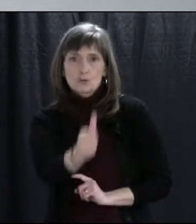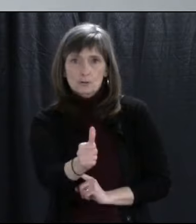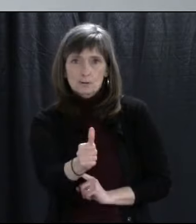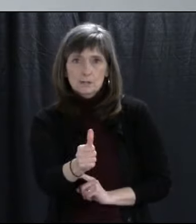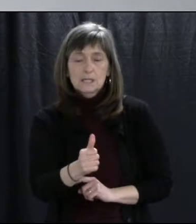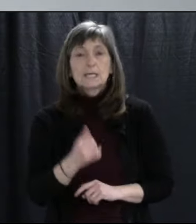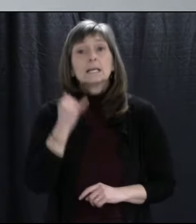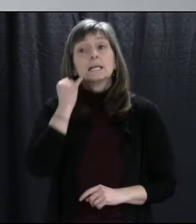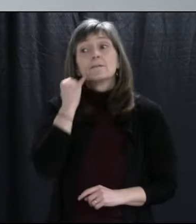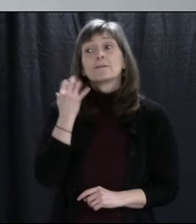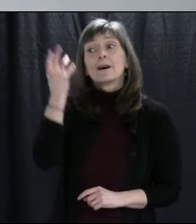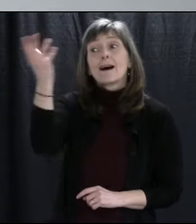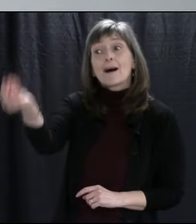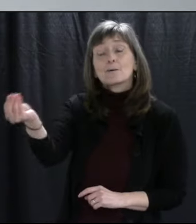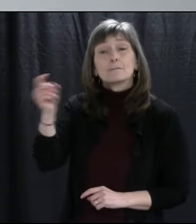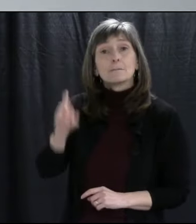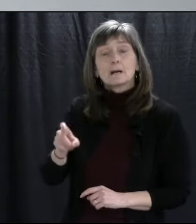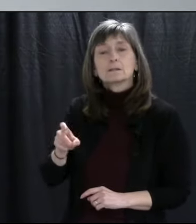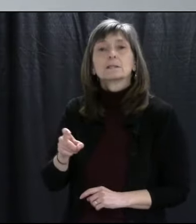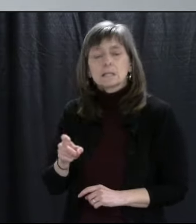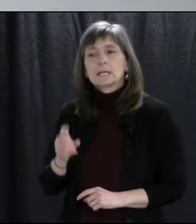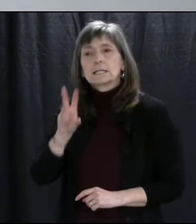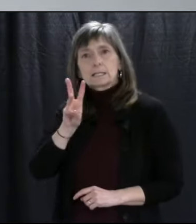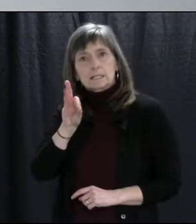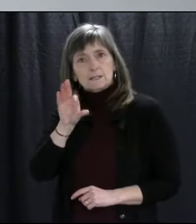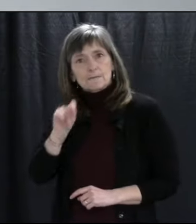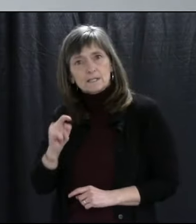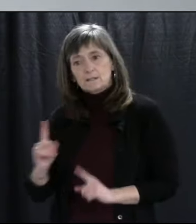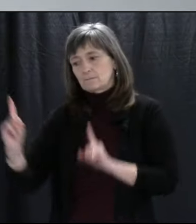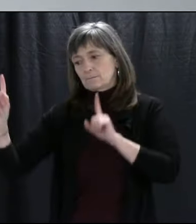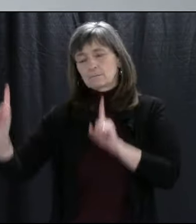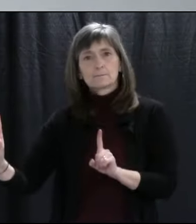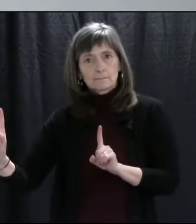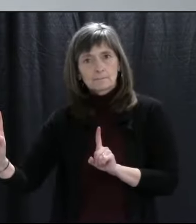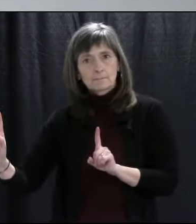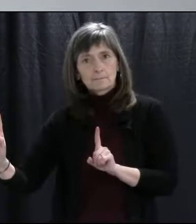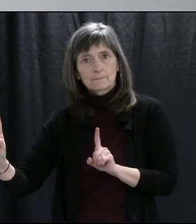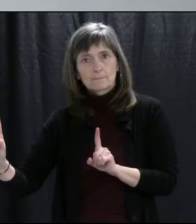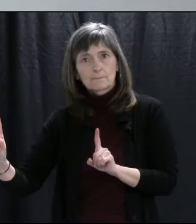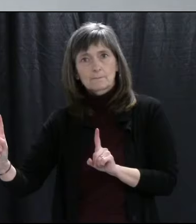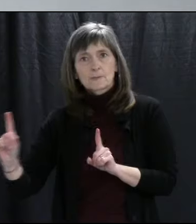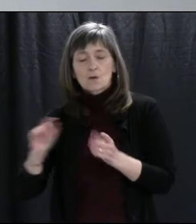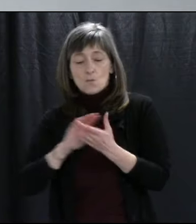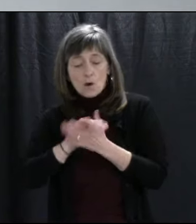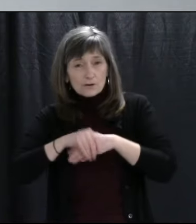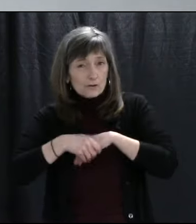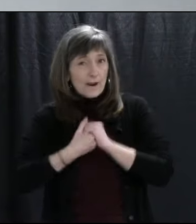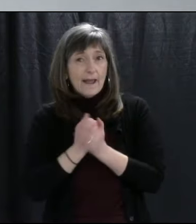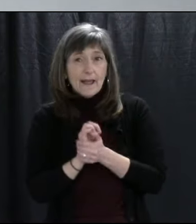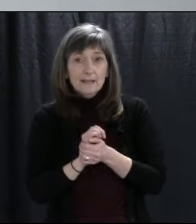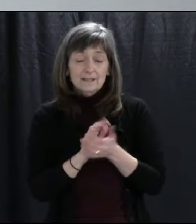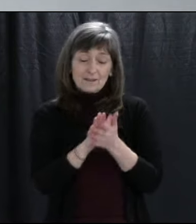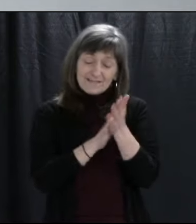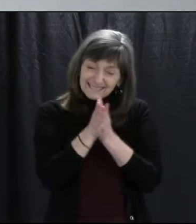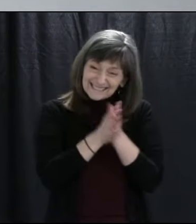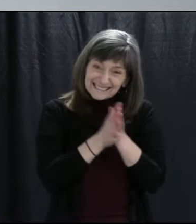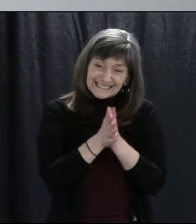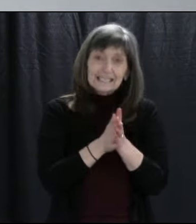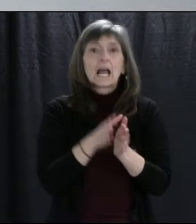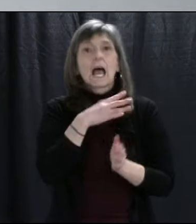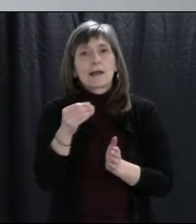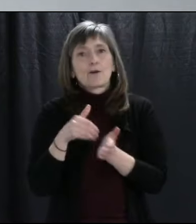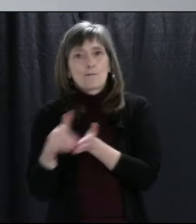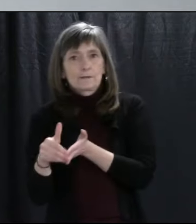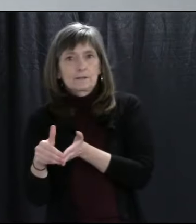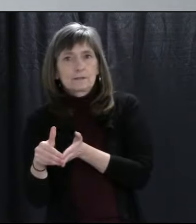out, maintain a physical distance of 6 feet between yourself and others. Wash your hands well and frequently.